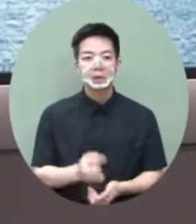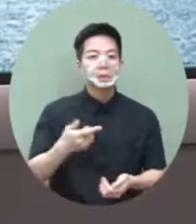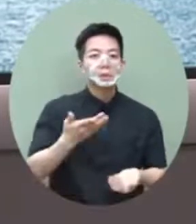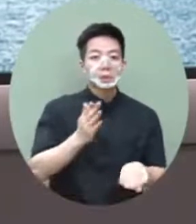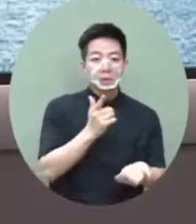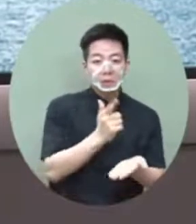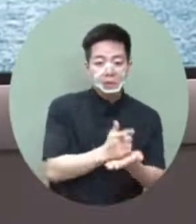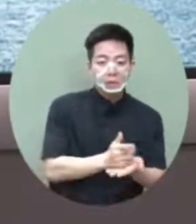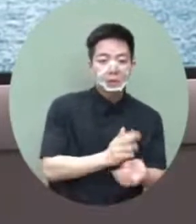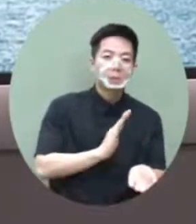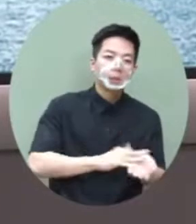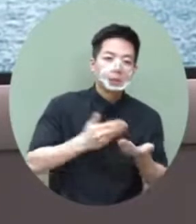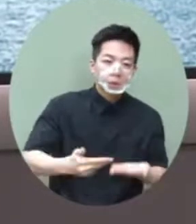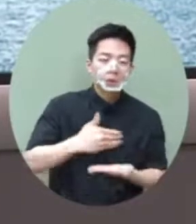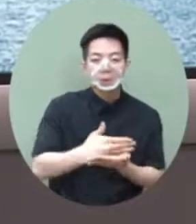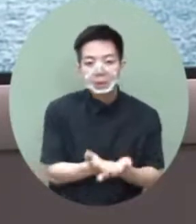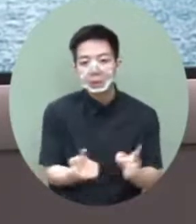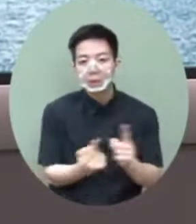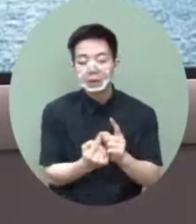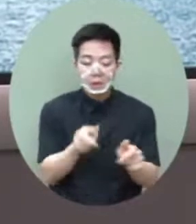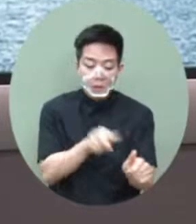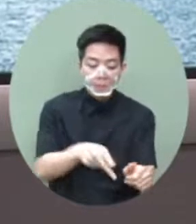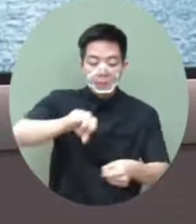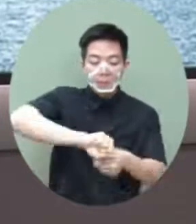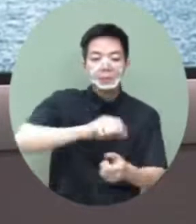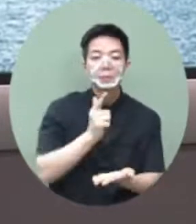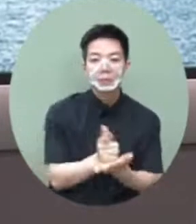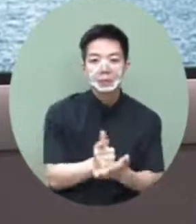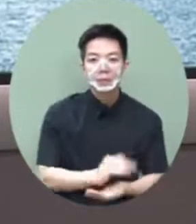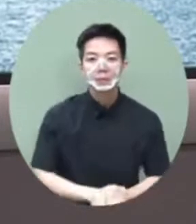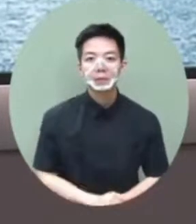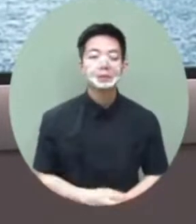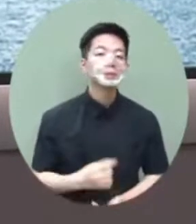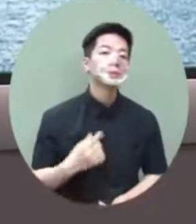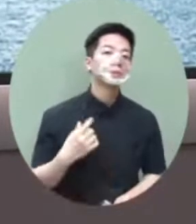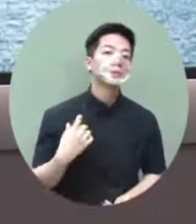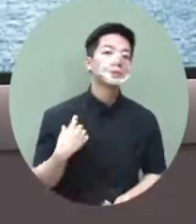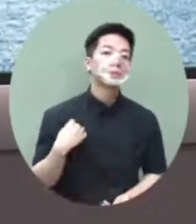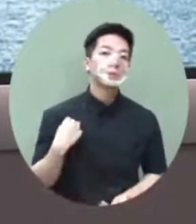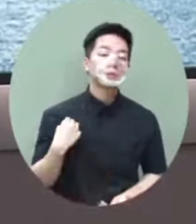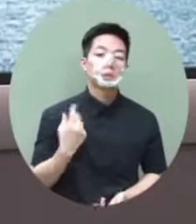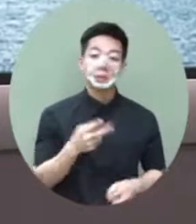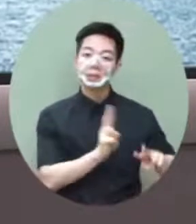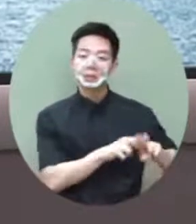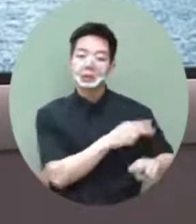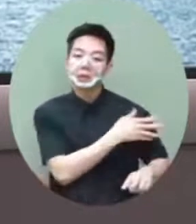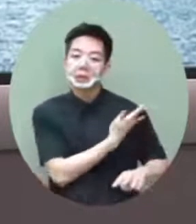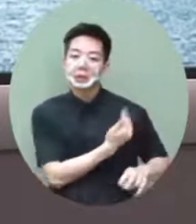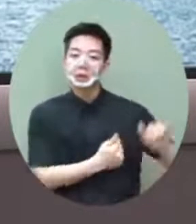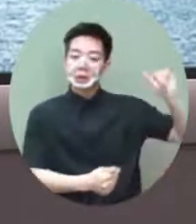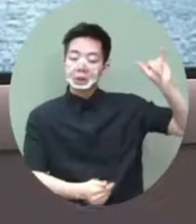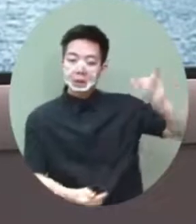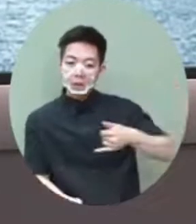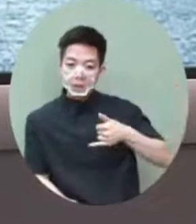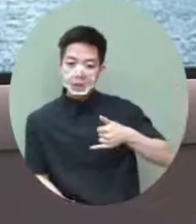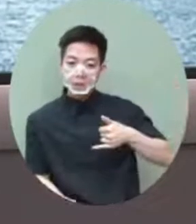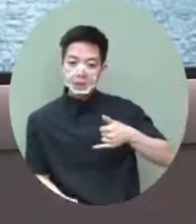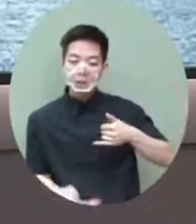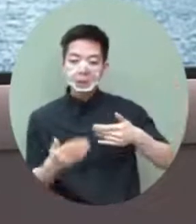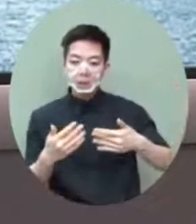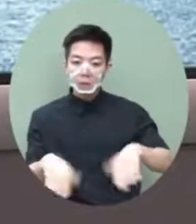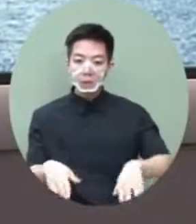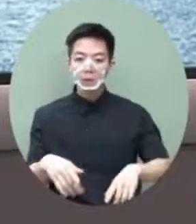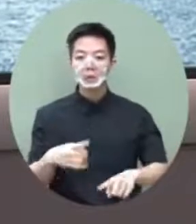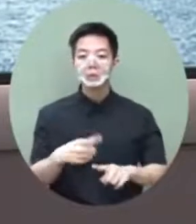but we're not taking as many patients because we'd like to provide more intensive care for them. With